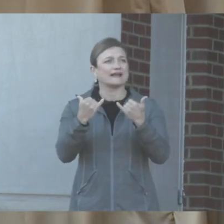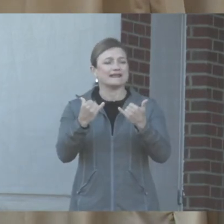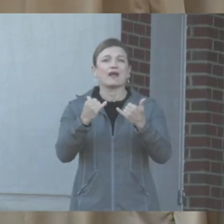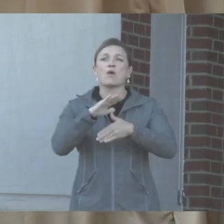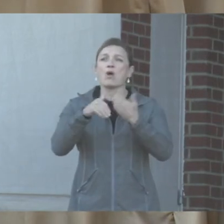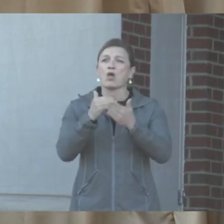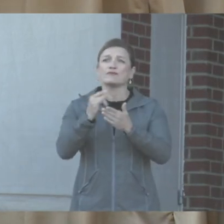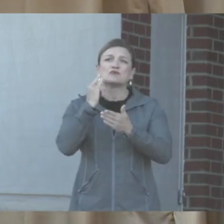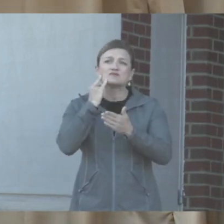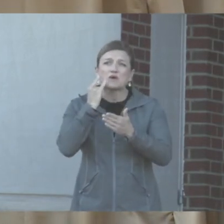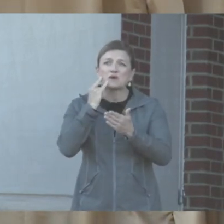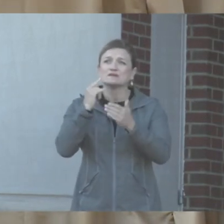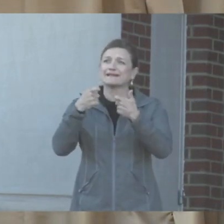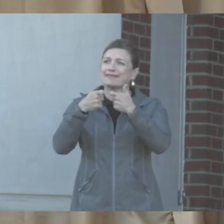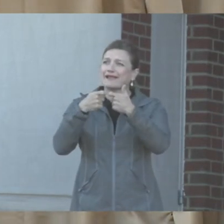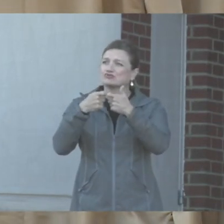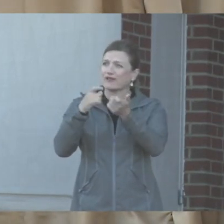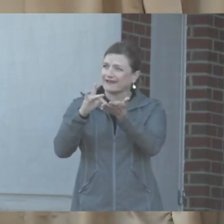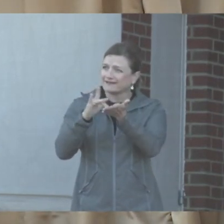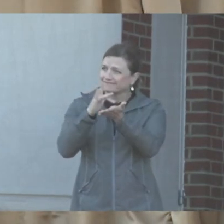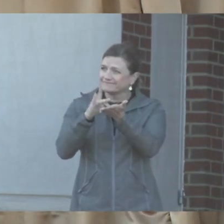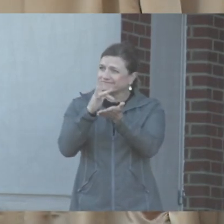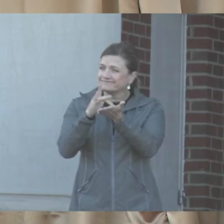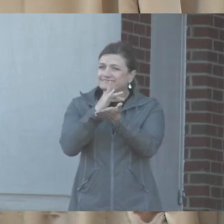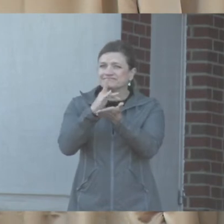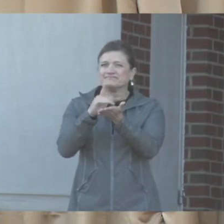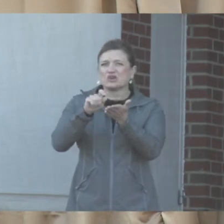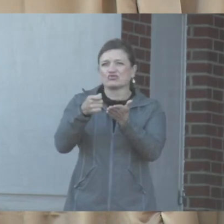electronic devices and cell phones.